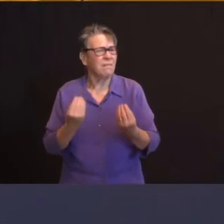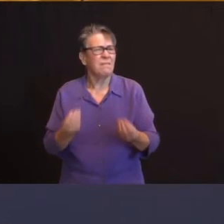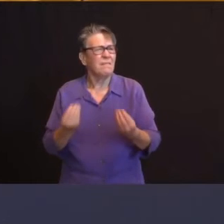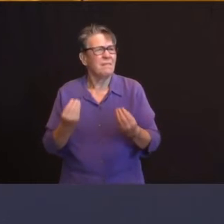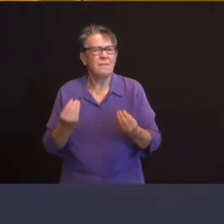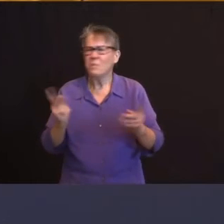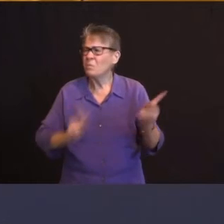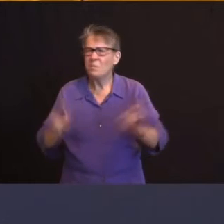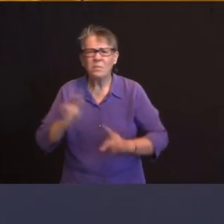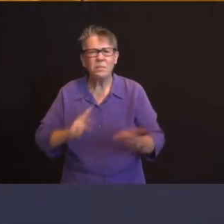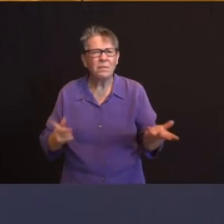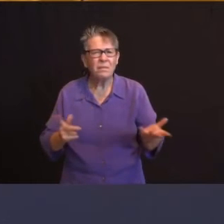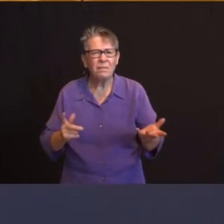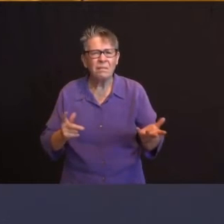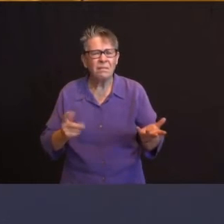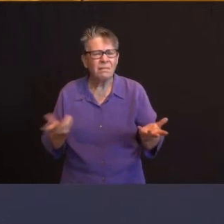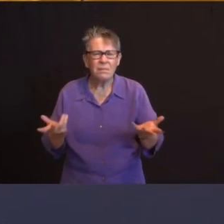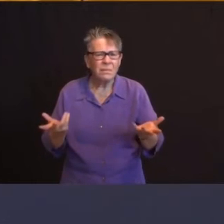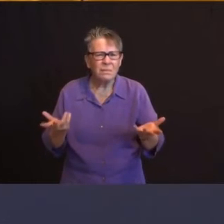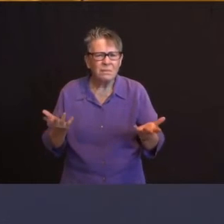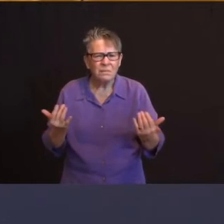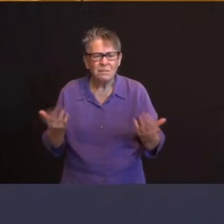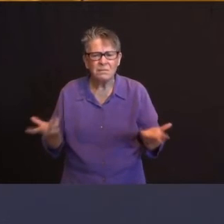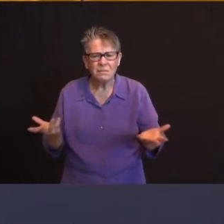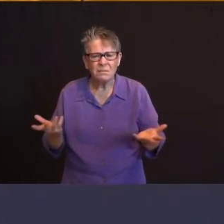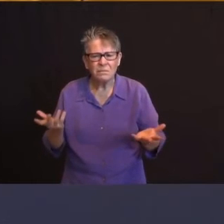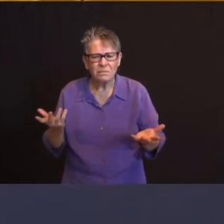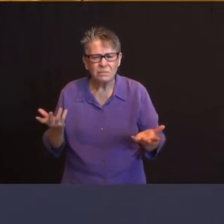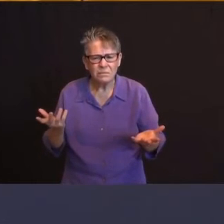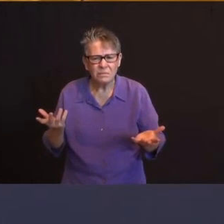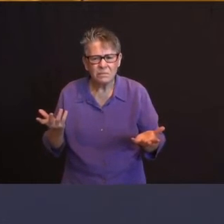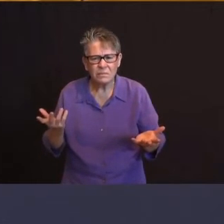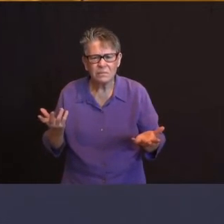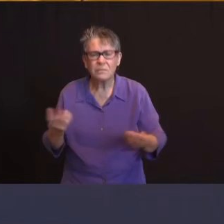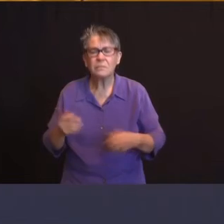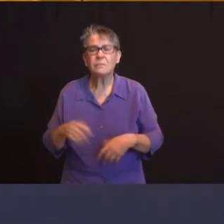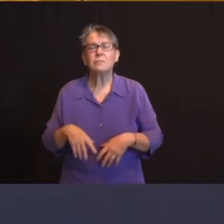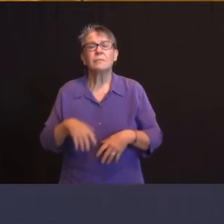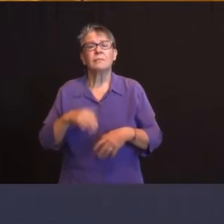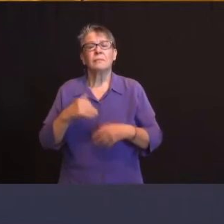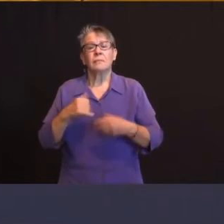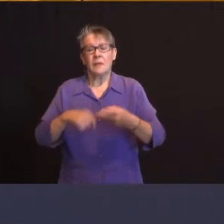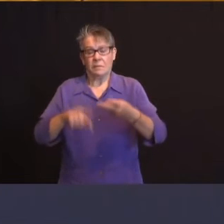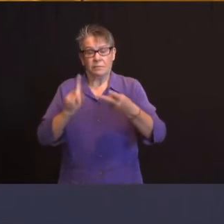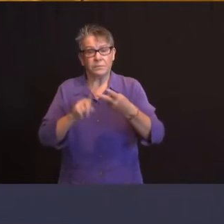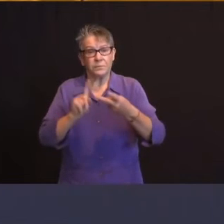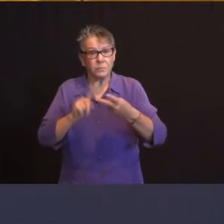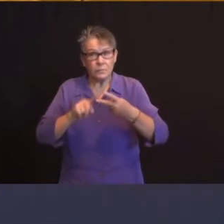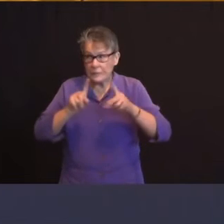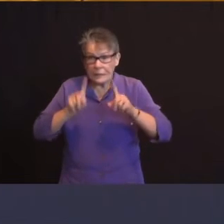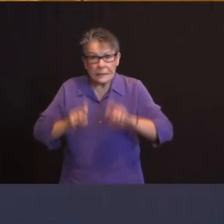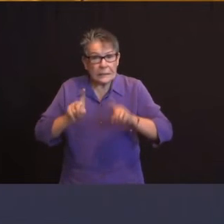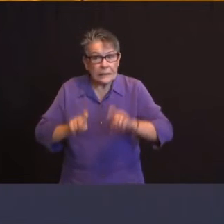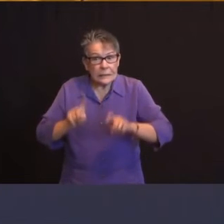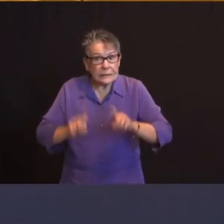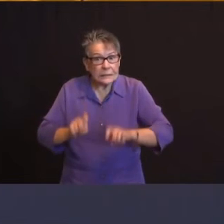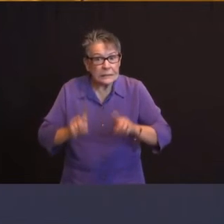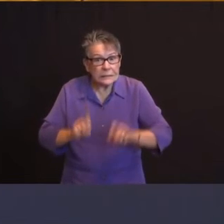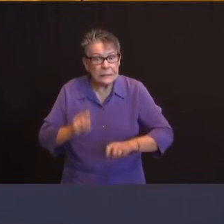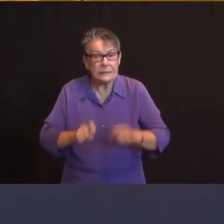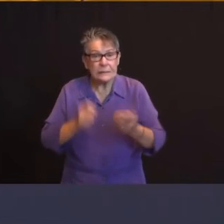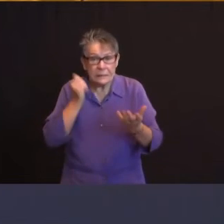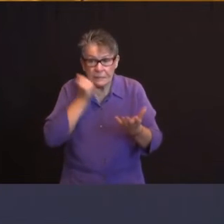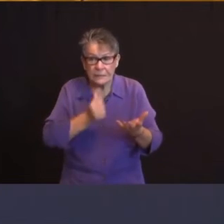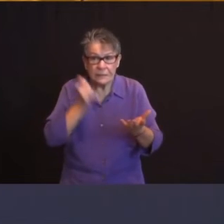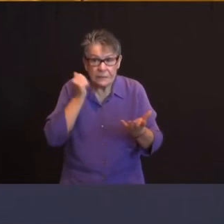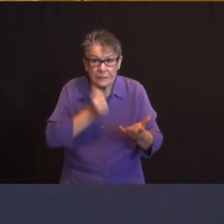the total number of tests that we're doing on an average day? Are the rapid tests included in this